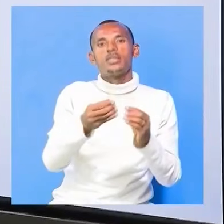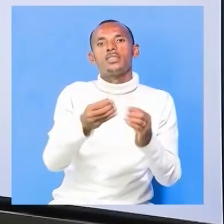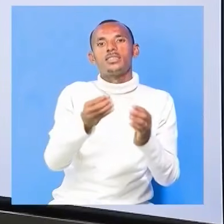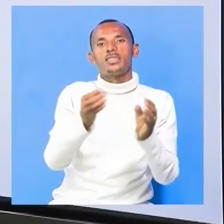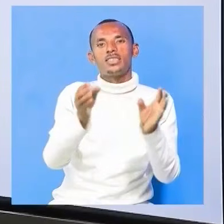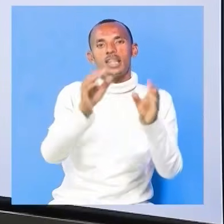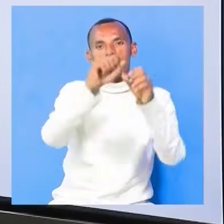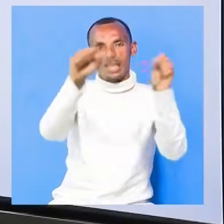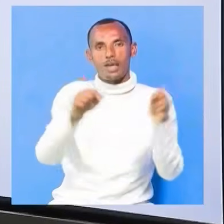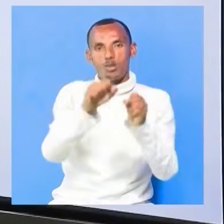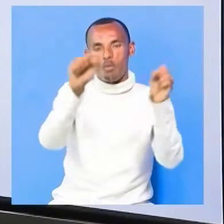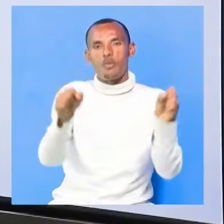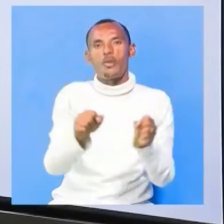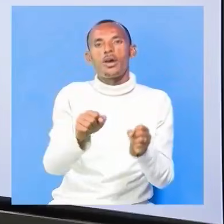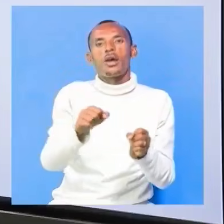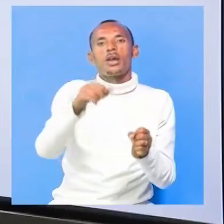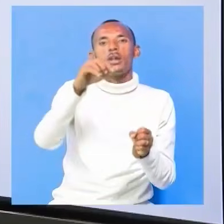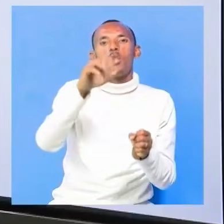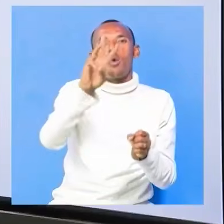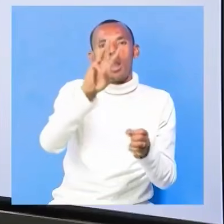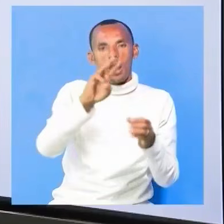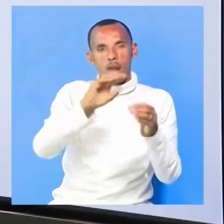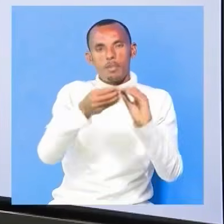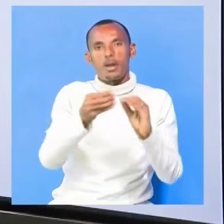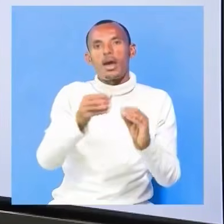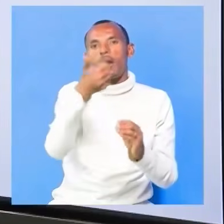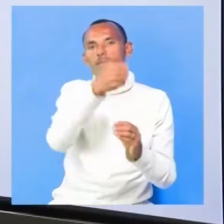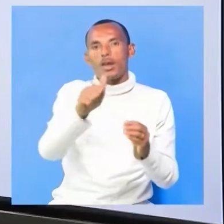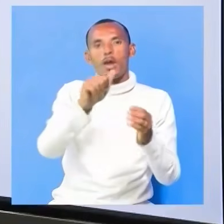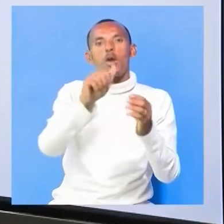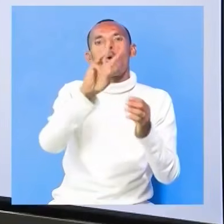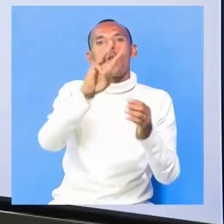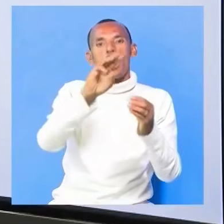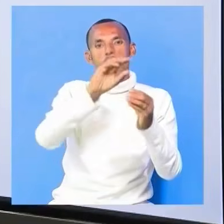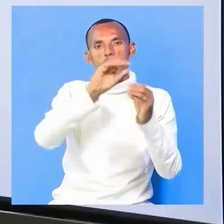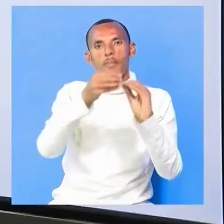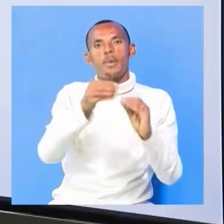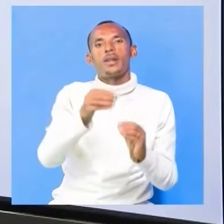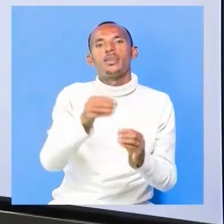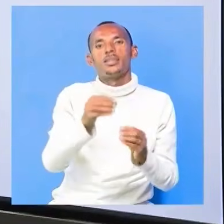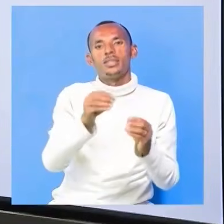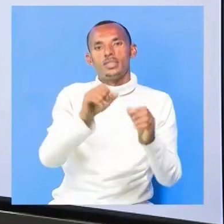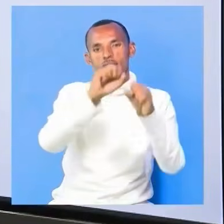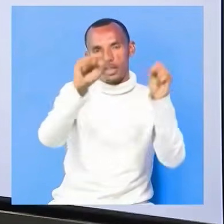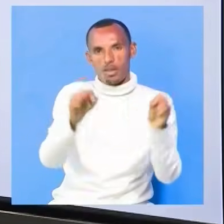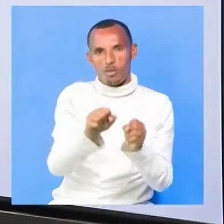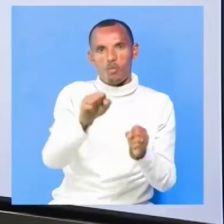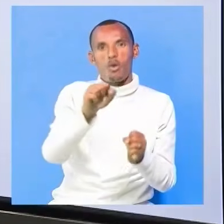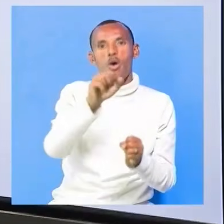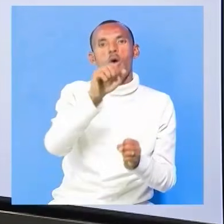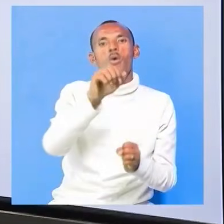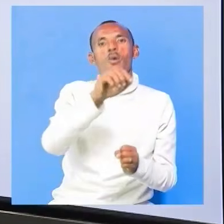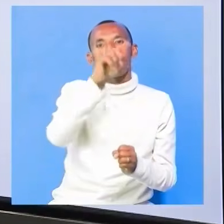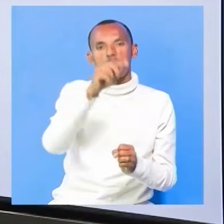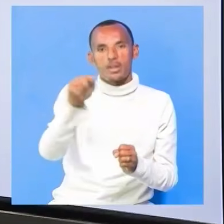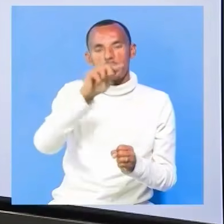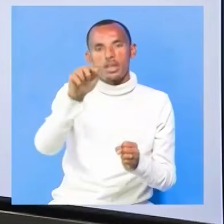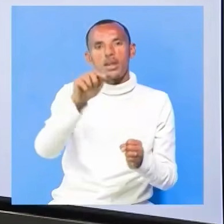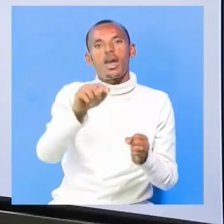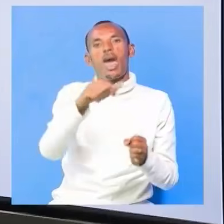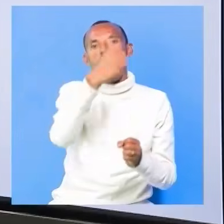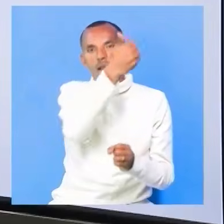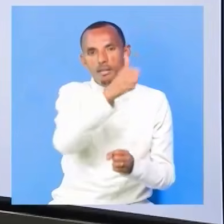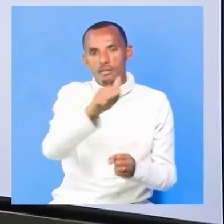of whole numbers. Every whole numbers are contained in the set of integers, and every integer